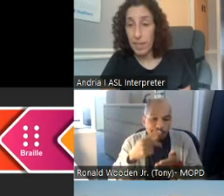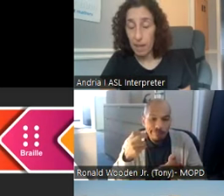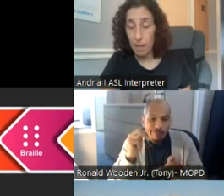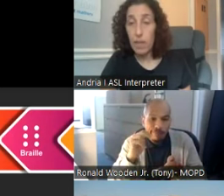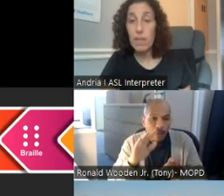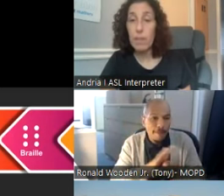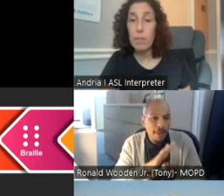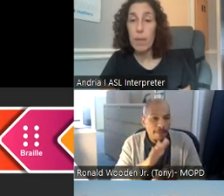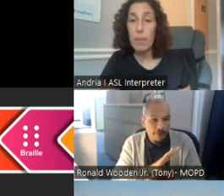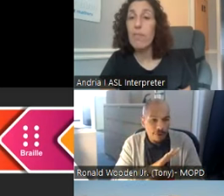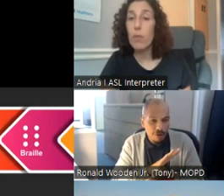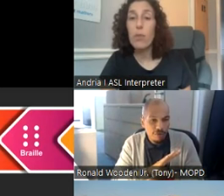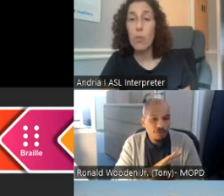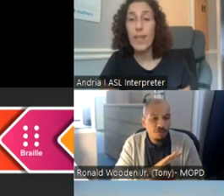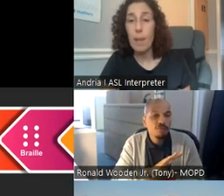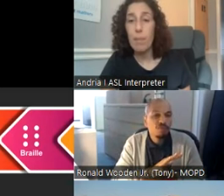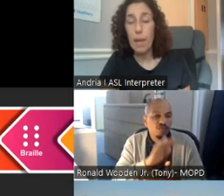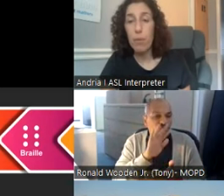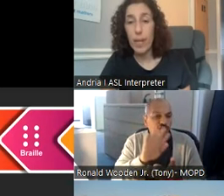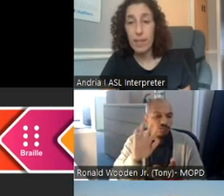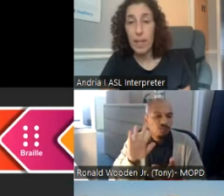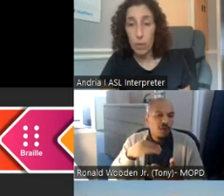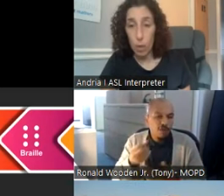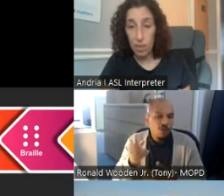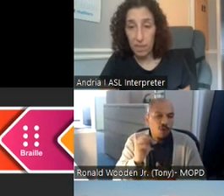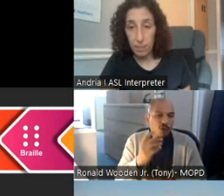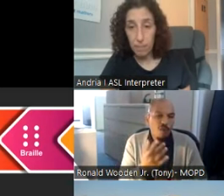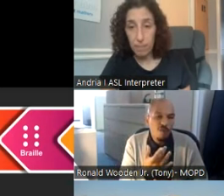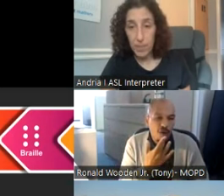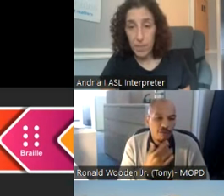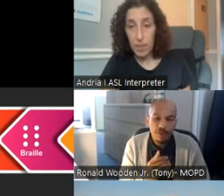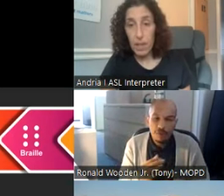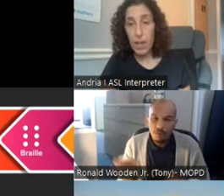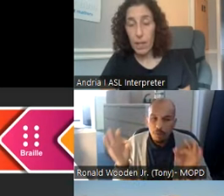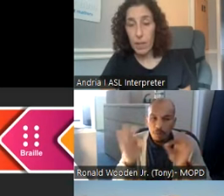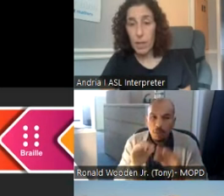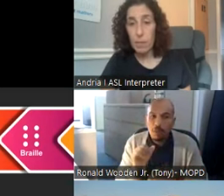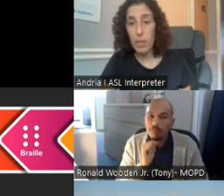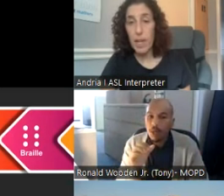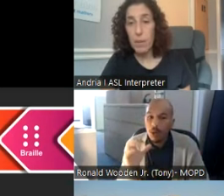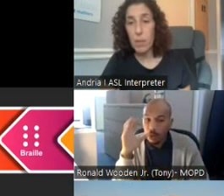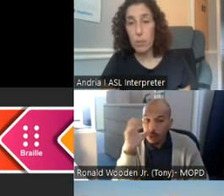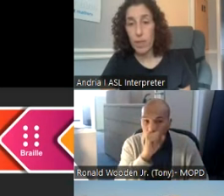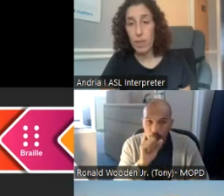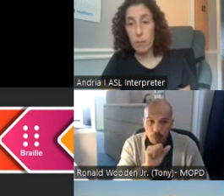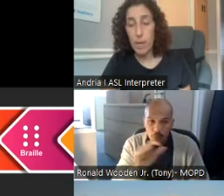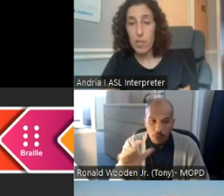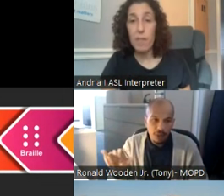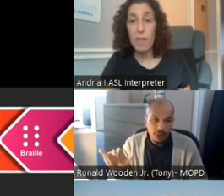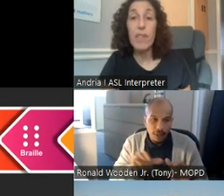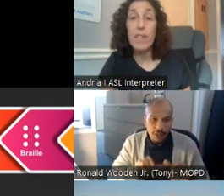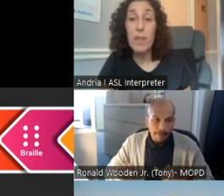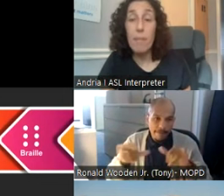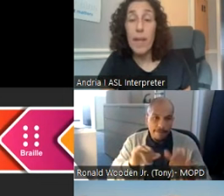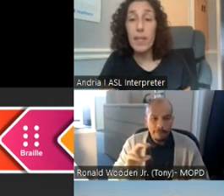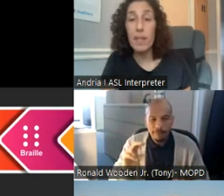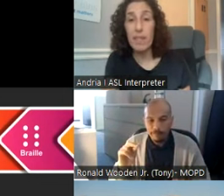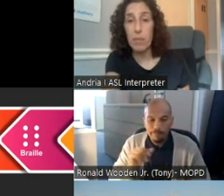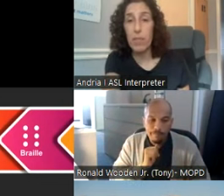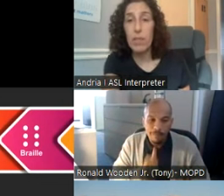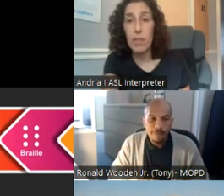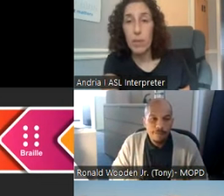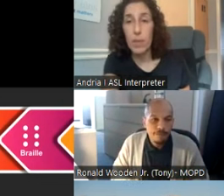in ASL, some people might prefer to write on paper and take notes. And it communicate with written information. So please do not